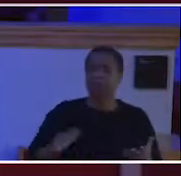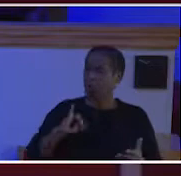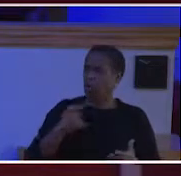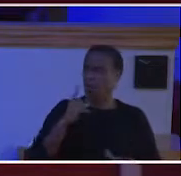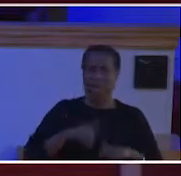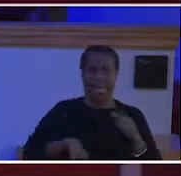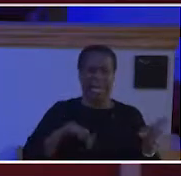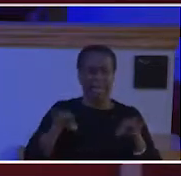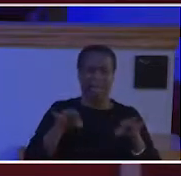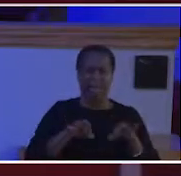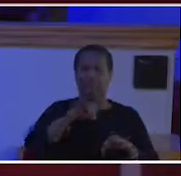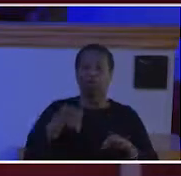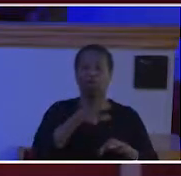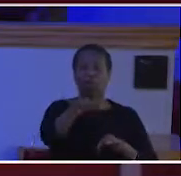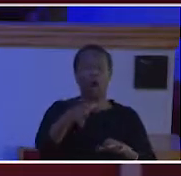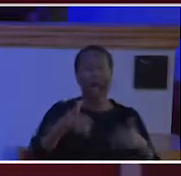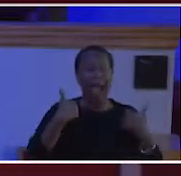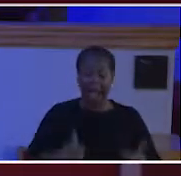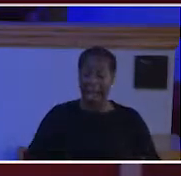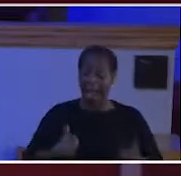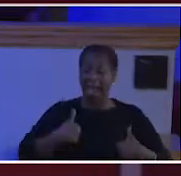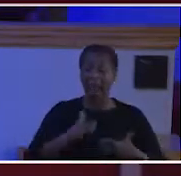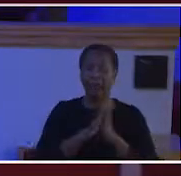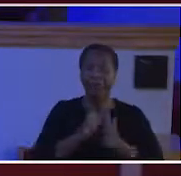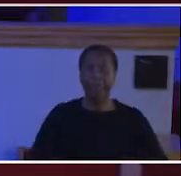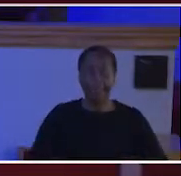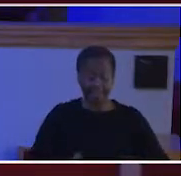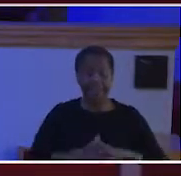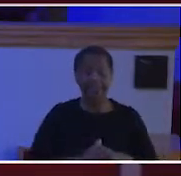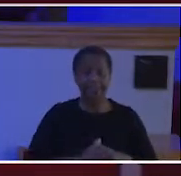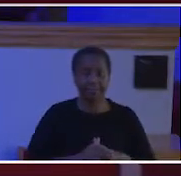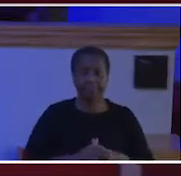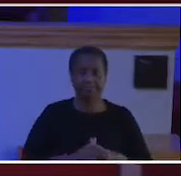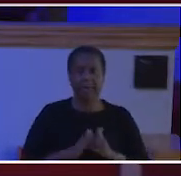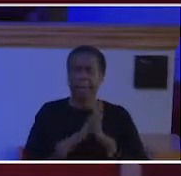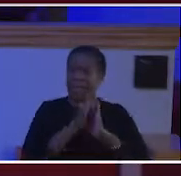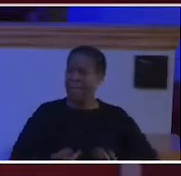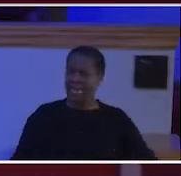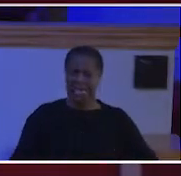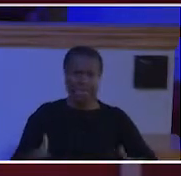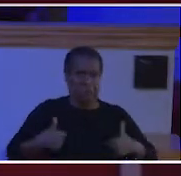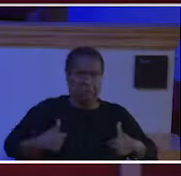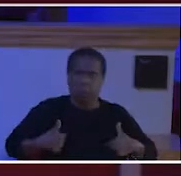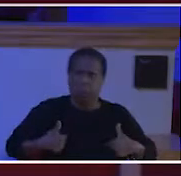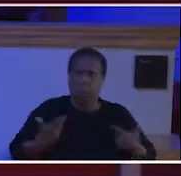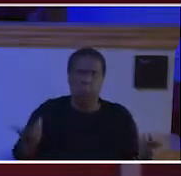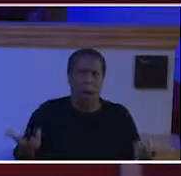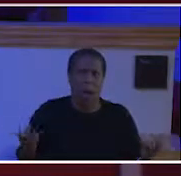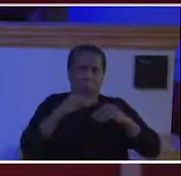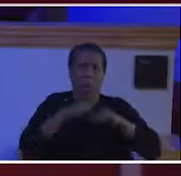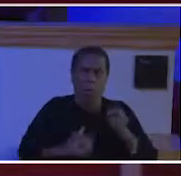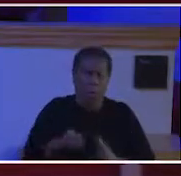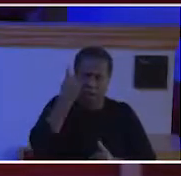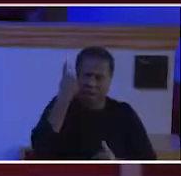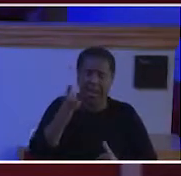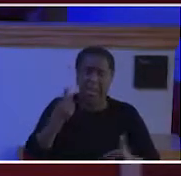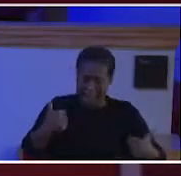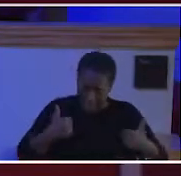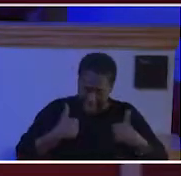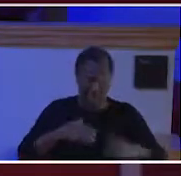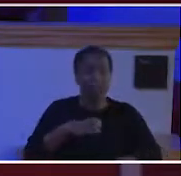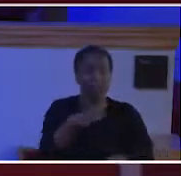unspeakable joy. I've got peace that passes understanding. I've got